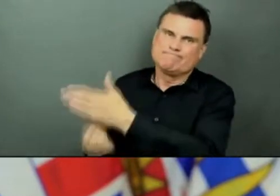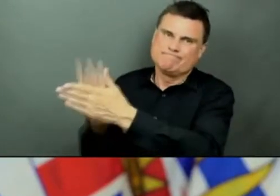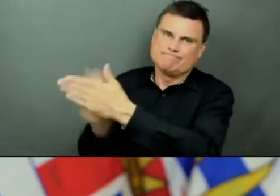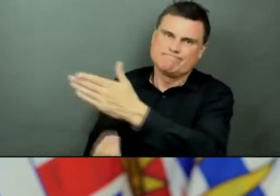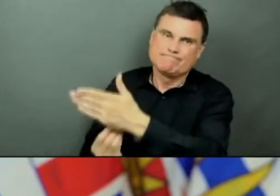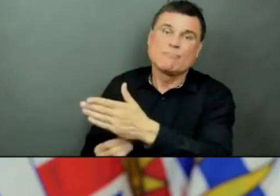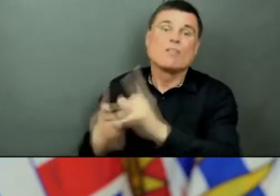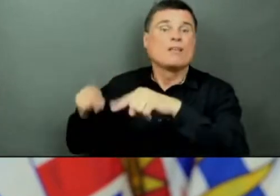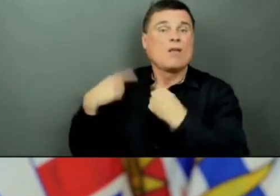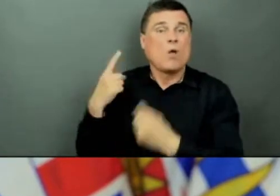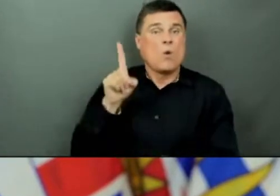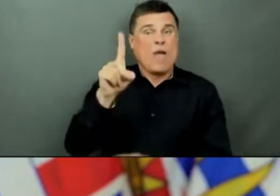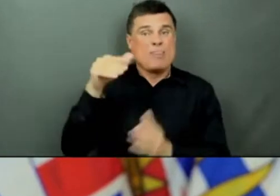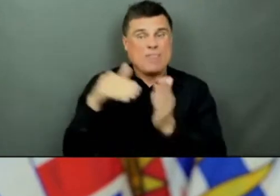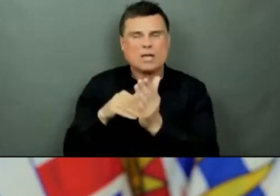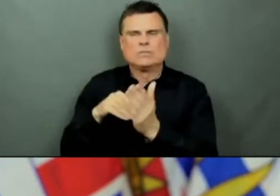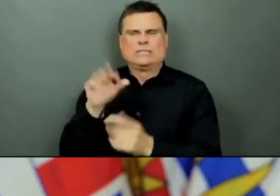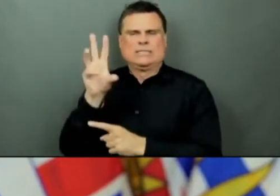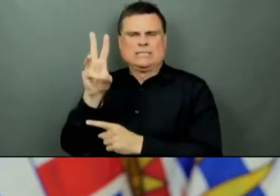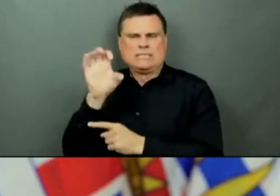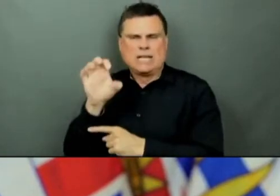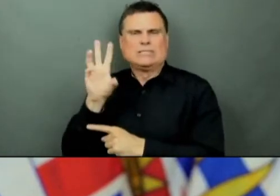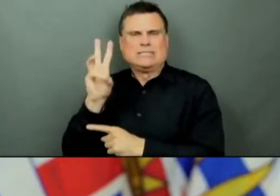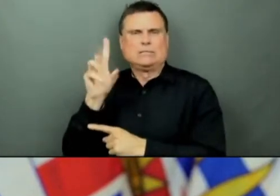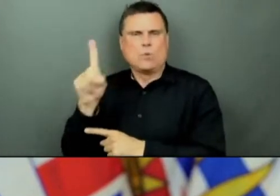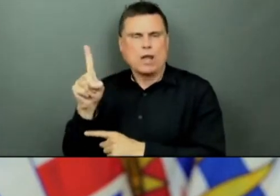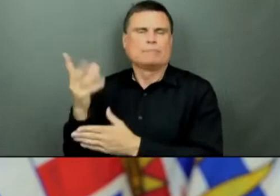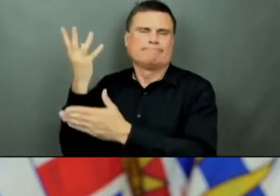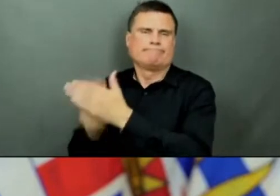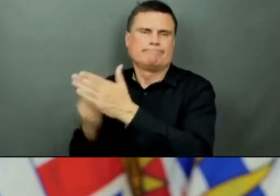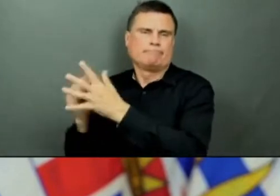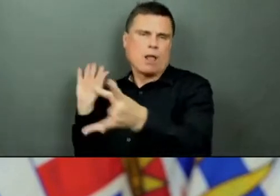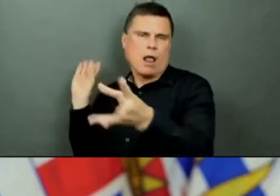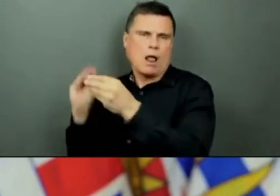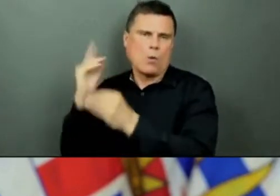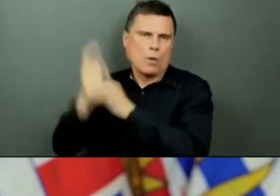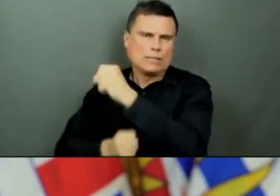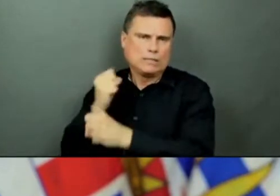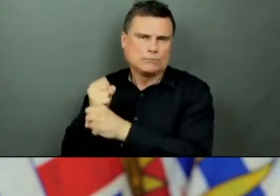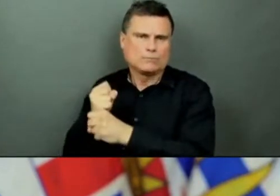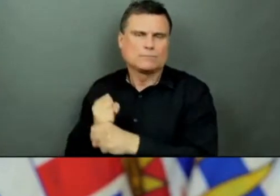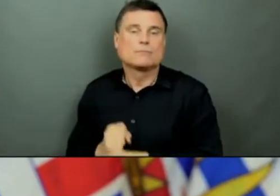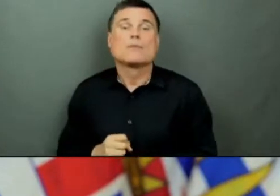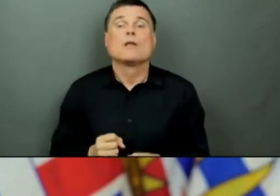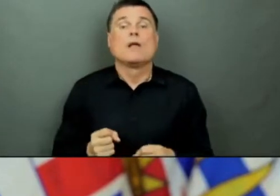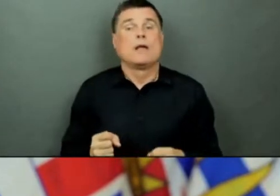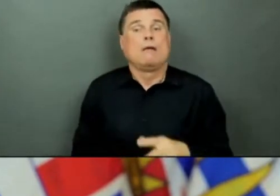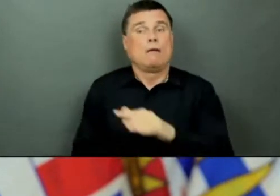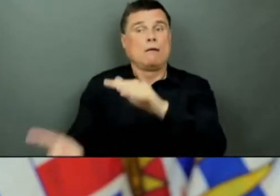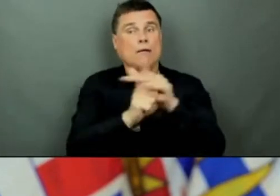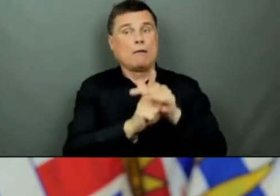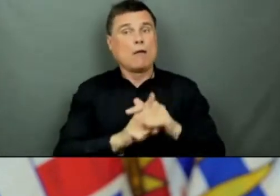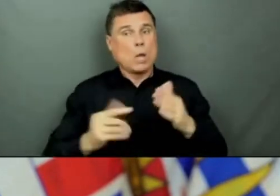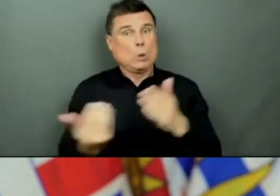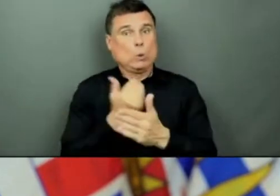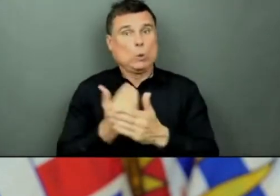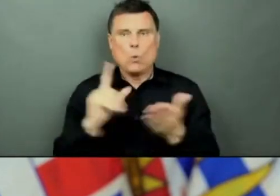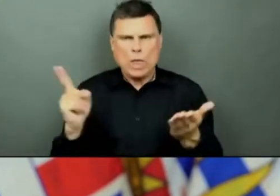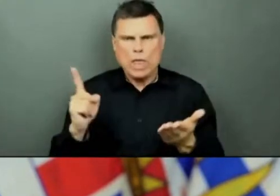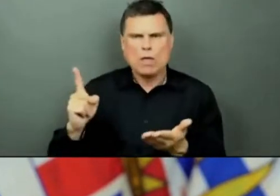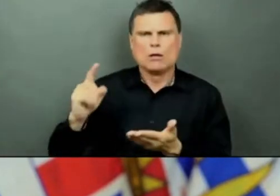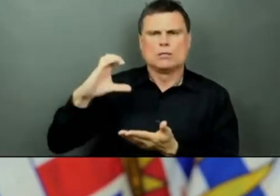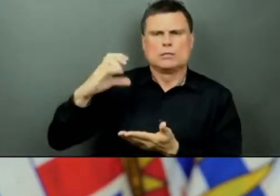1,661 people we have lost this year. We have 1 new outbreak to report, the Chartwell Carleton Care Home in Fraser